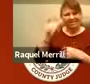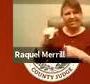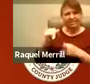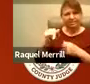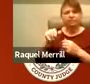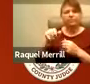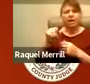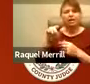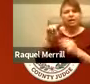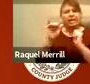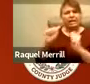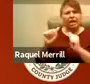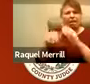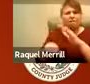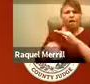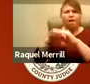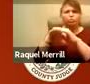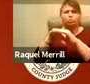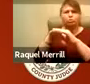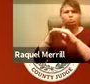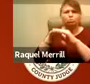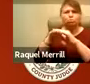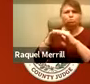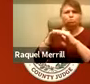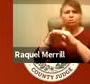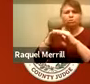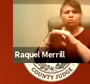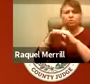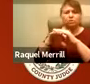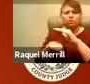it can house as many as